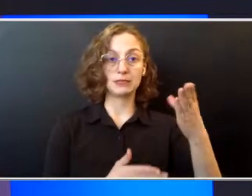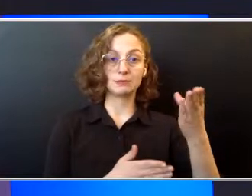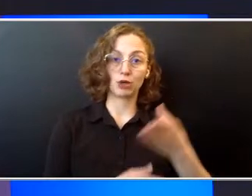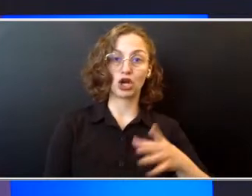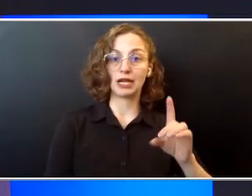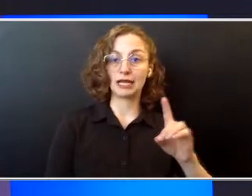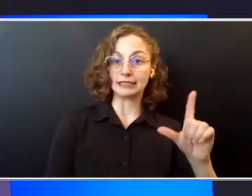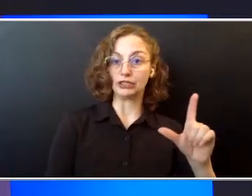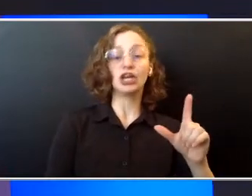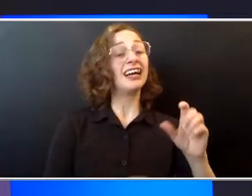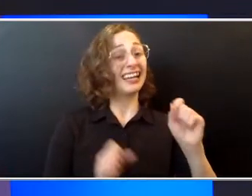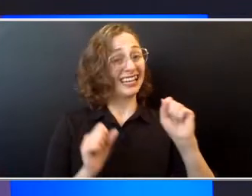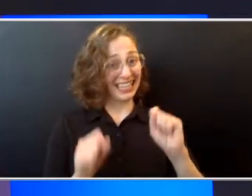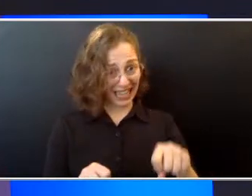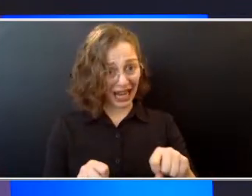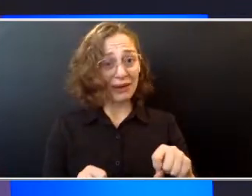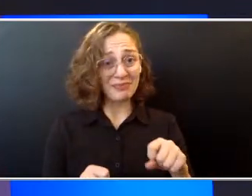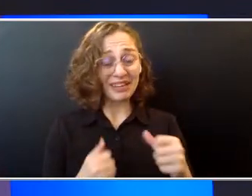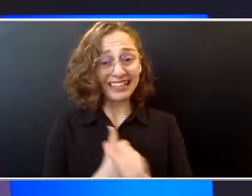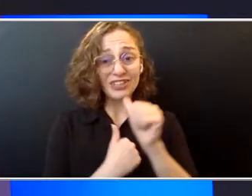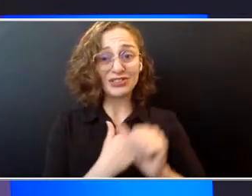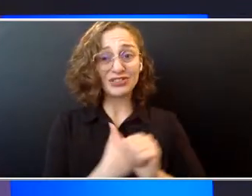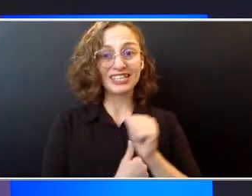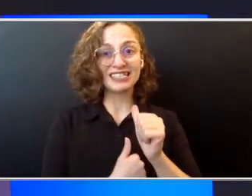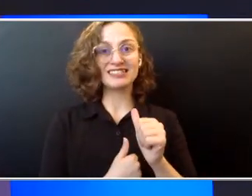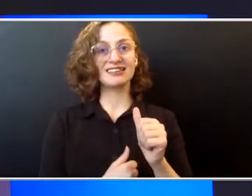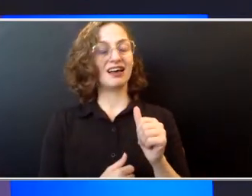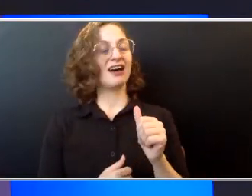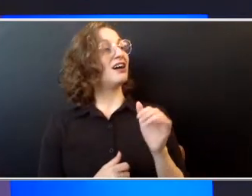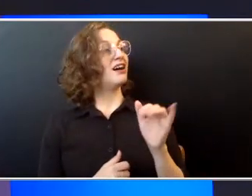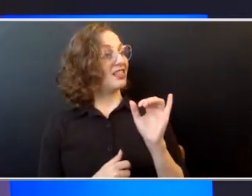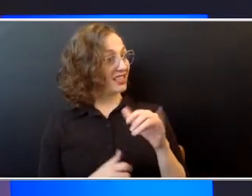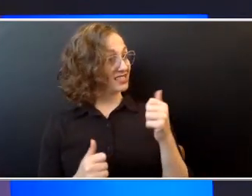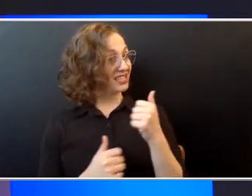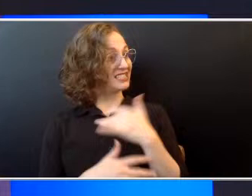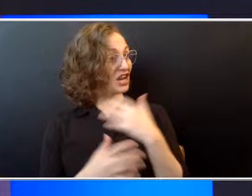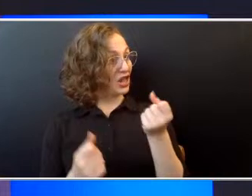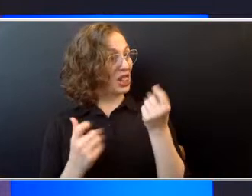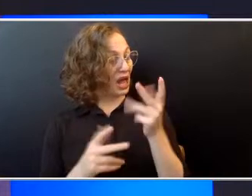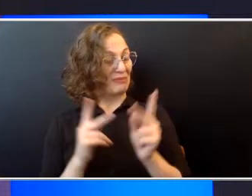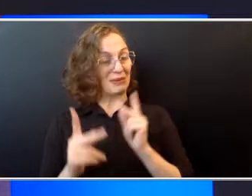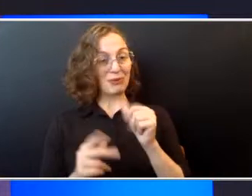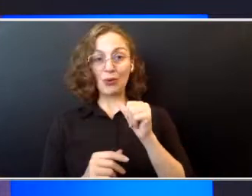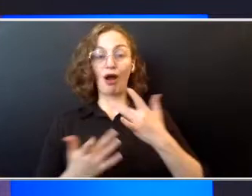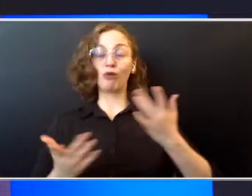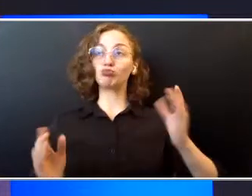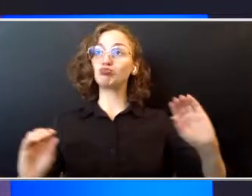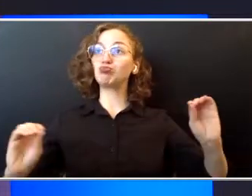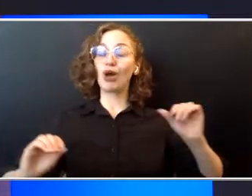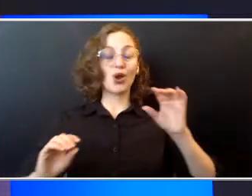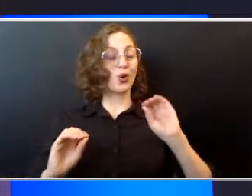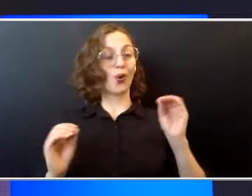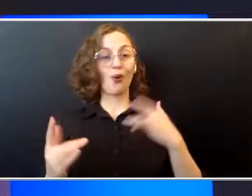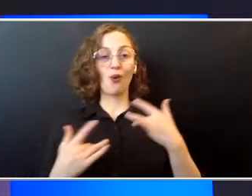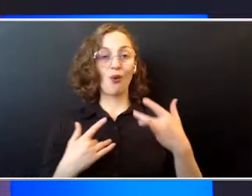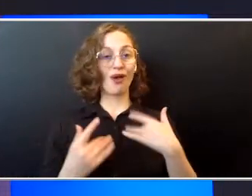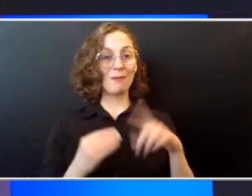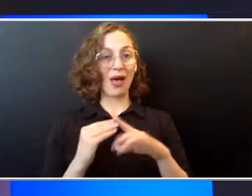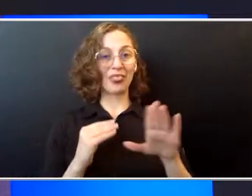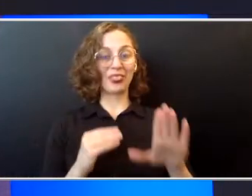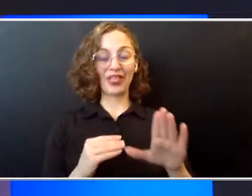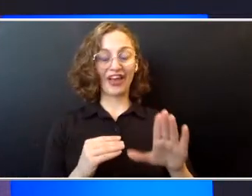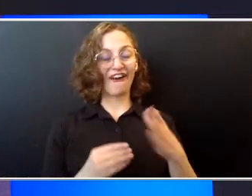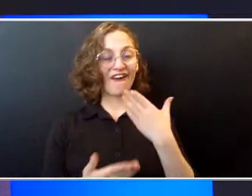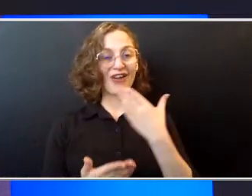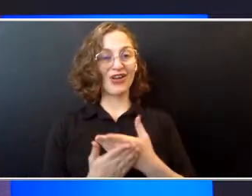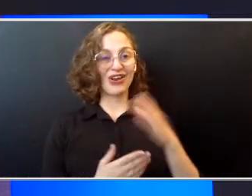going to scare a lot of people who aren't worried about their good cholesterol. I know. And that's something a doctor would let them know. They don't have to just look at the numbers and